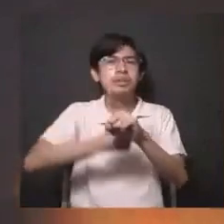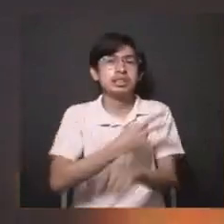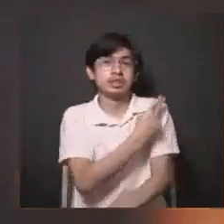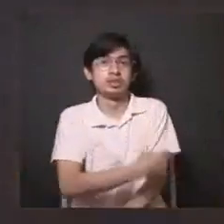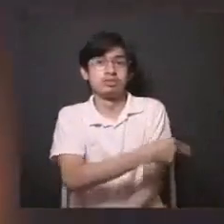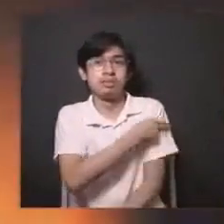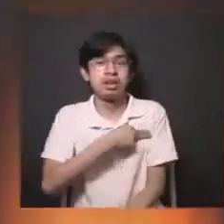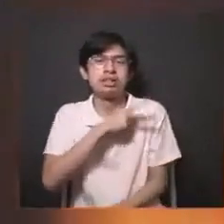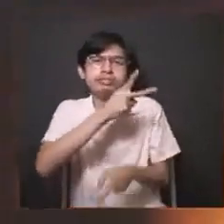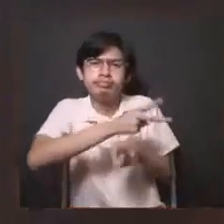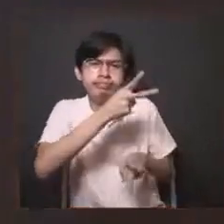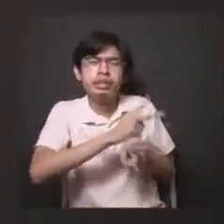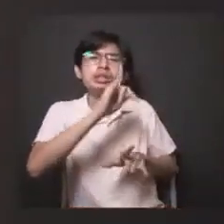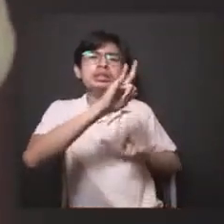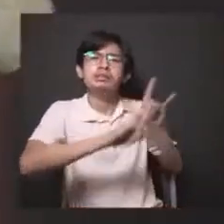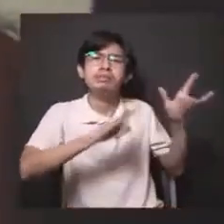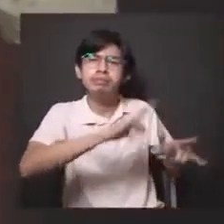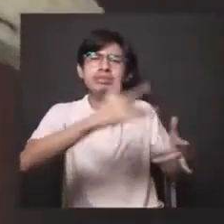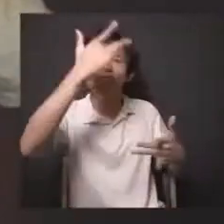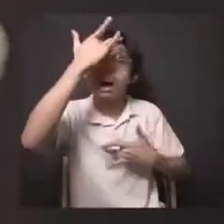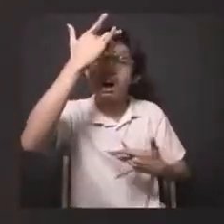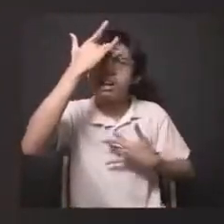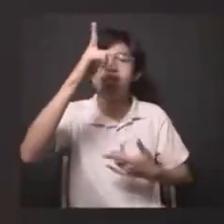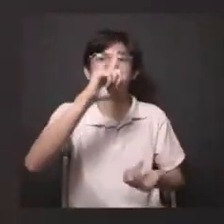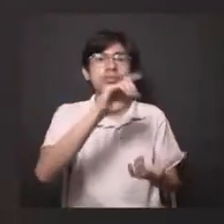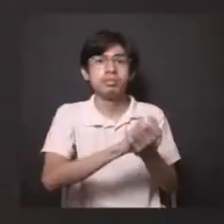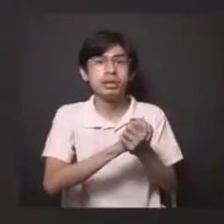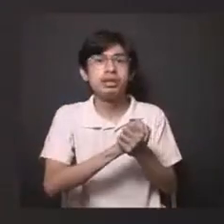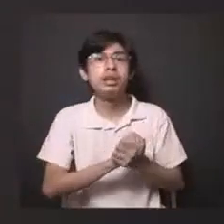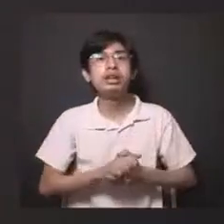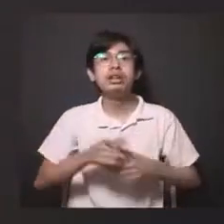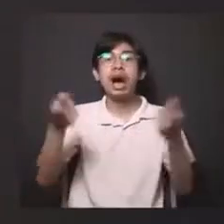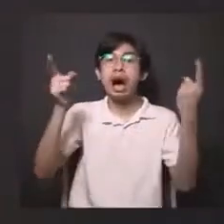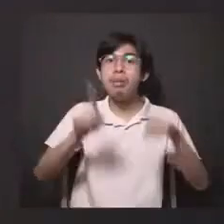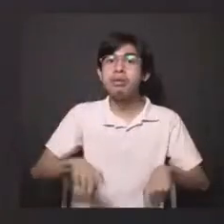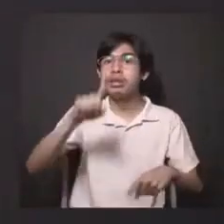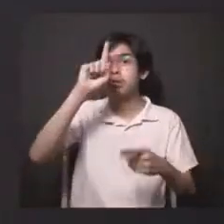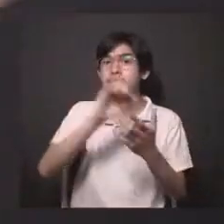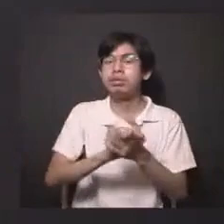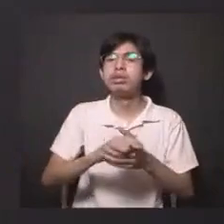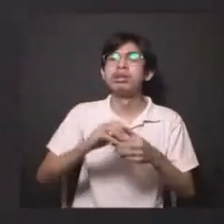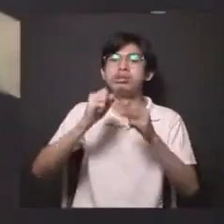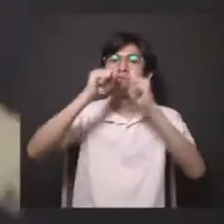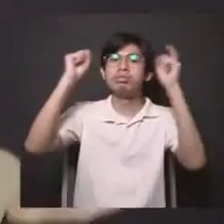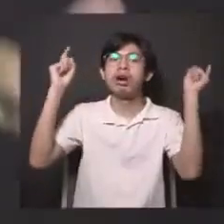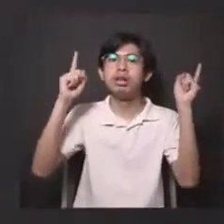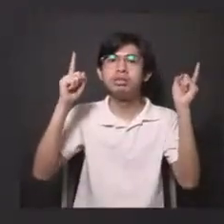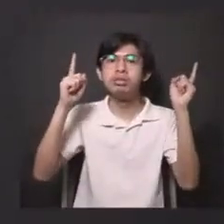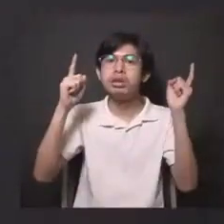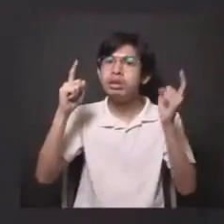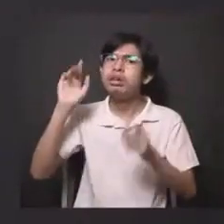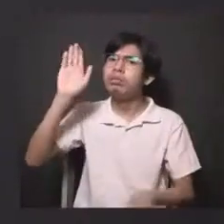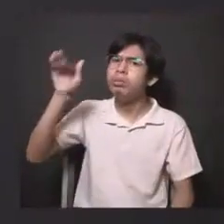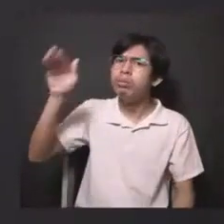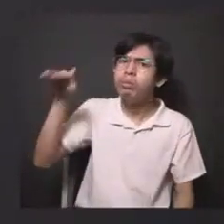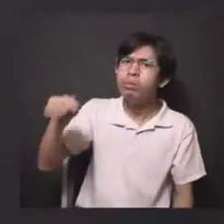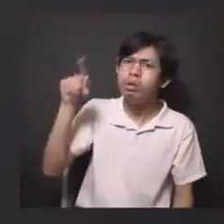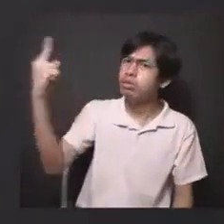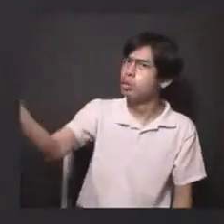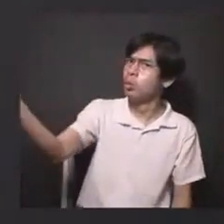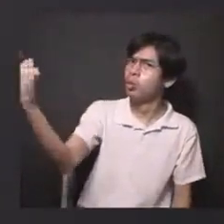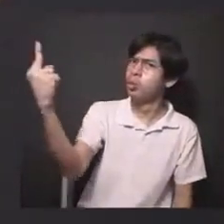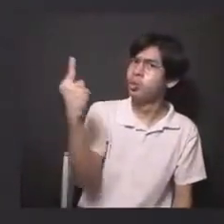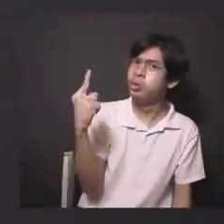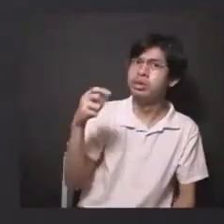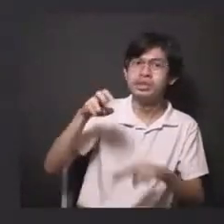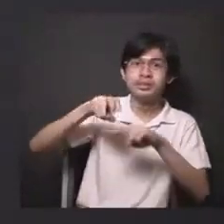sick. And then one day, the husband wakes up in the morning, motions his wife to come nearer, sit beside him. And